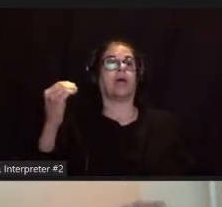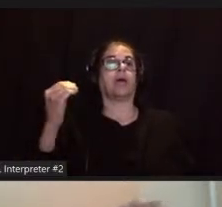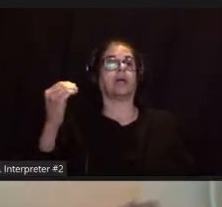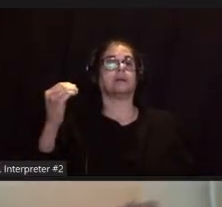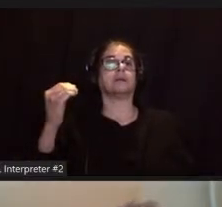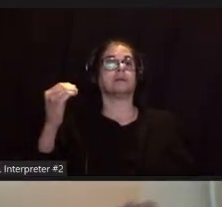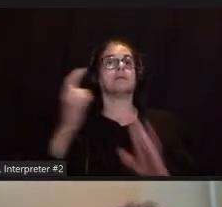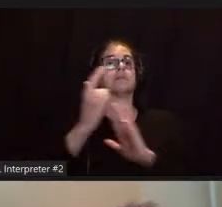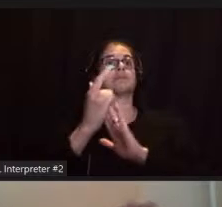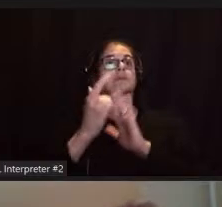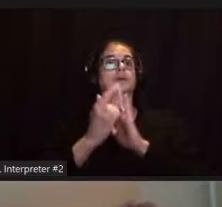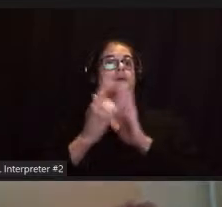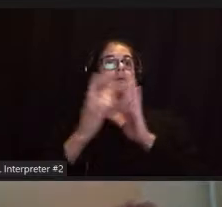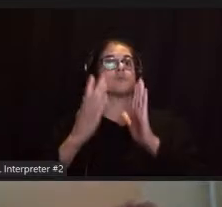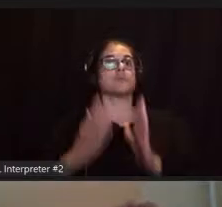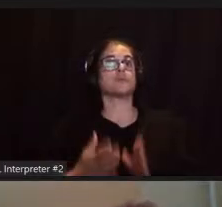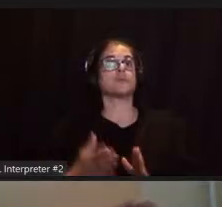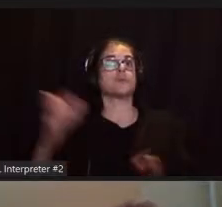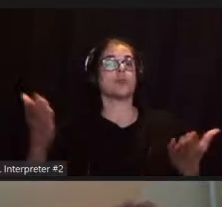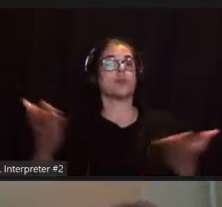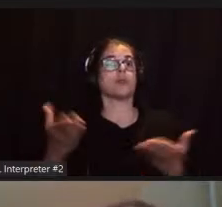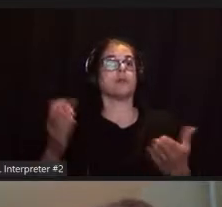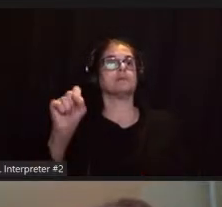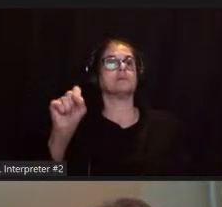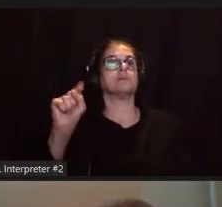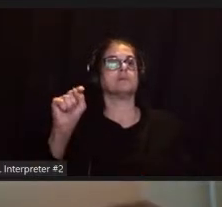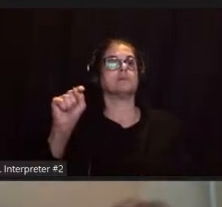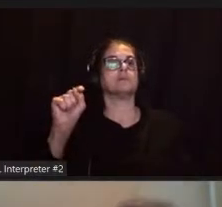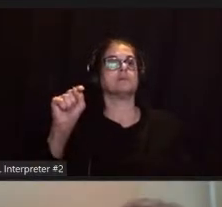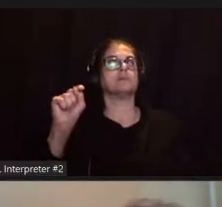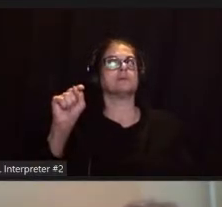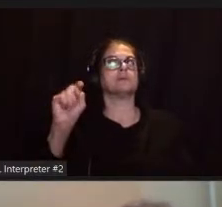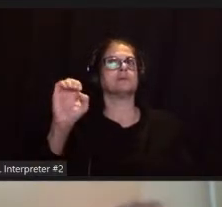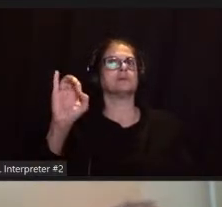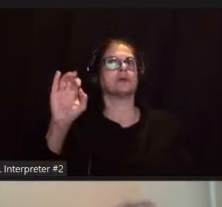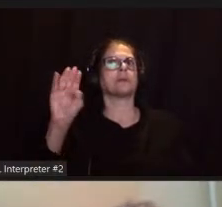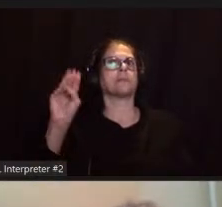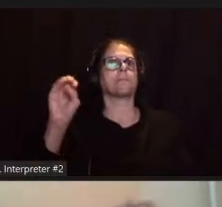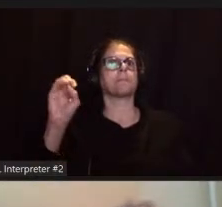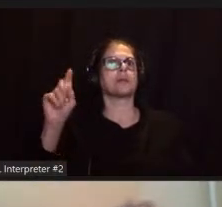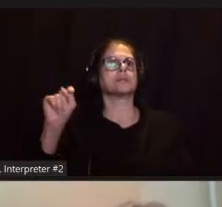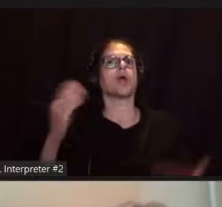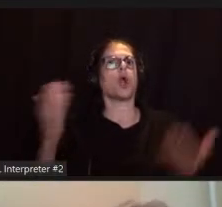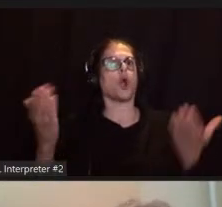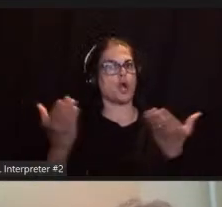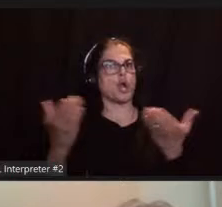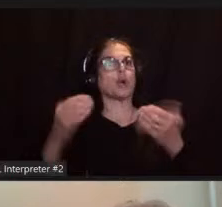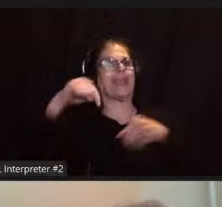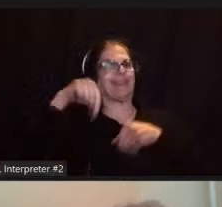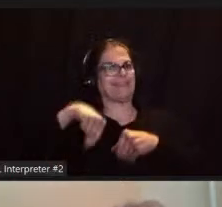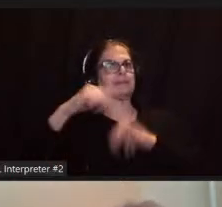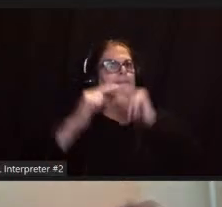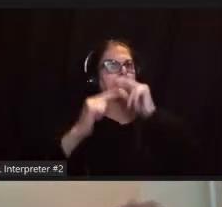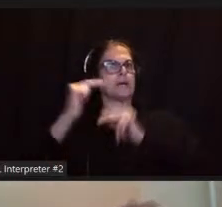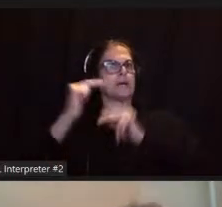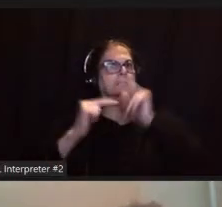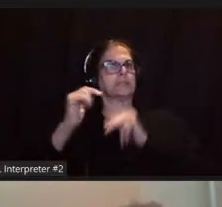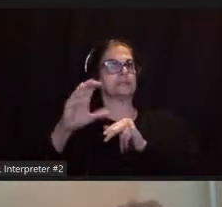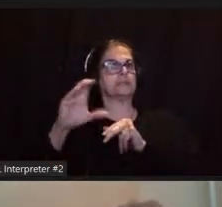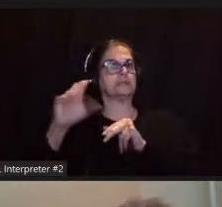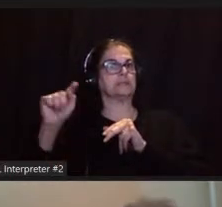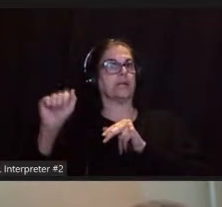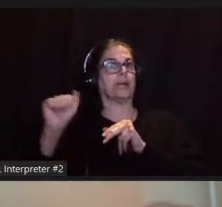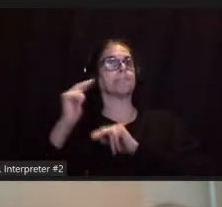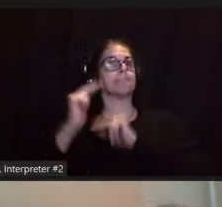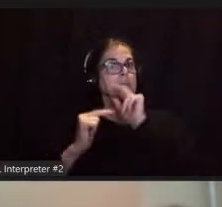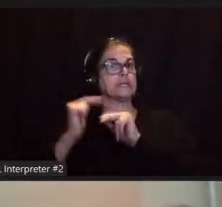physically present in the headquarters building here at 567 West Lake Street, Chicago, Illinois. Thank you. We are now